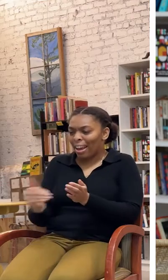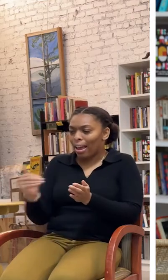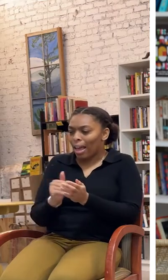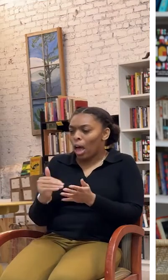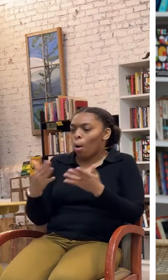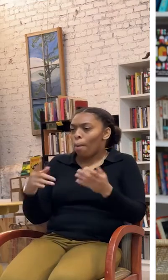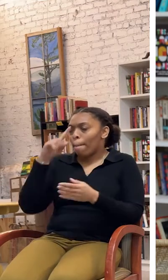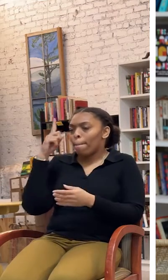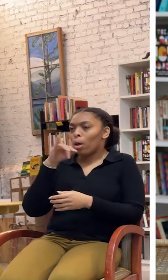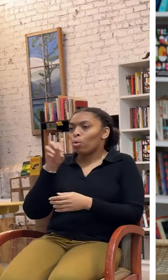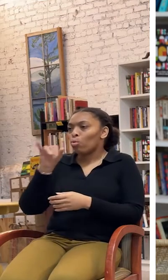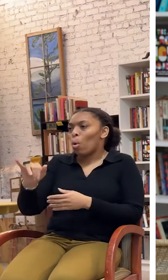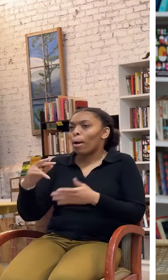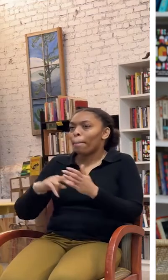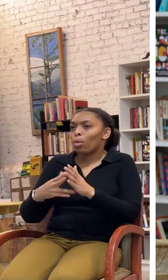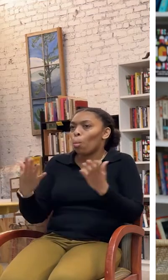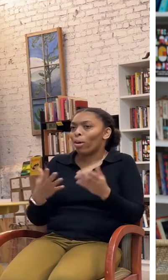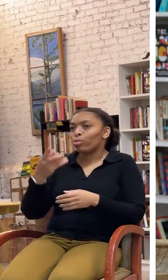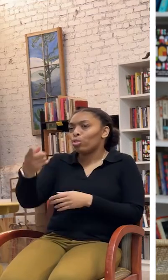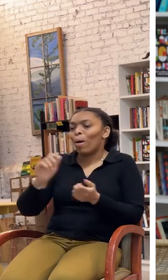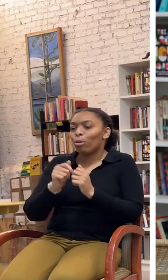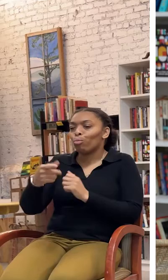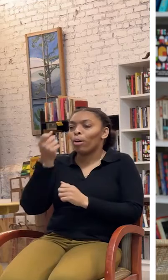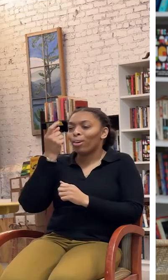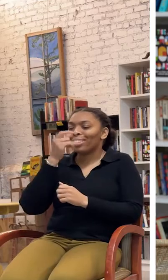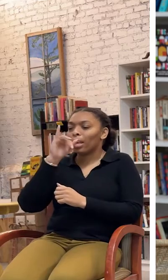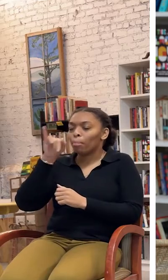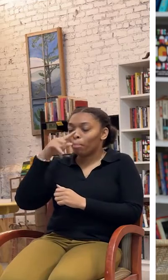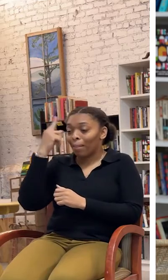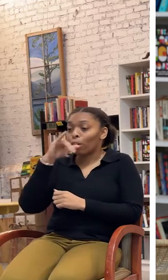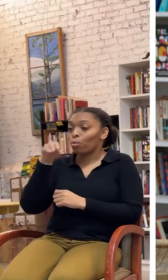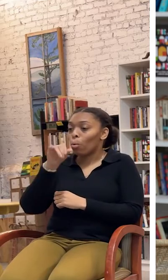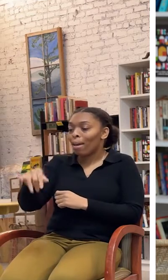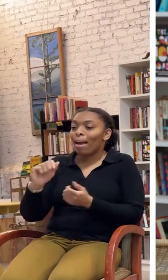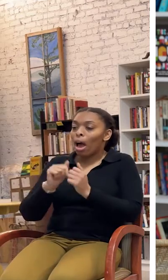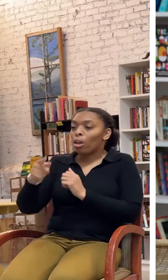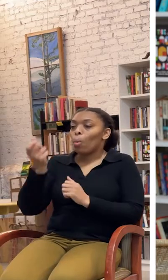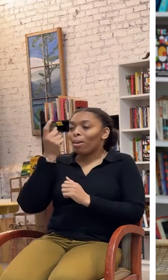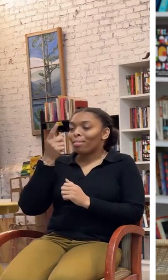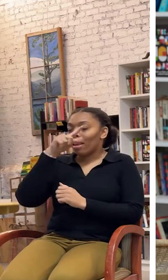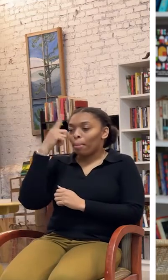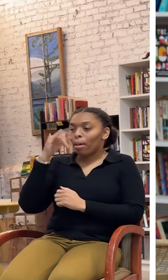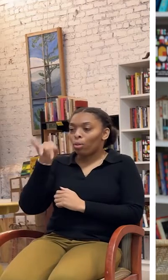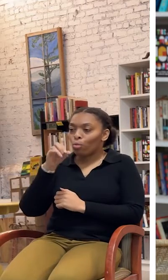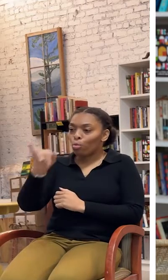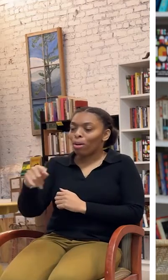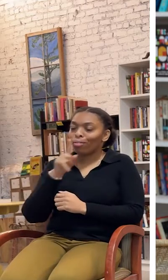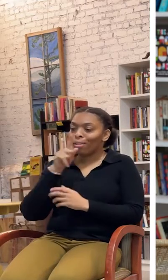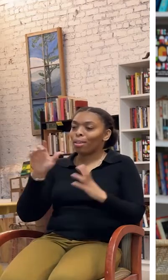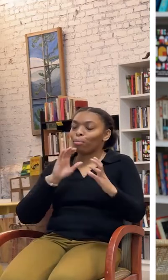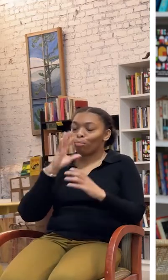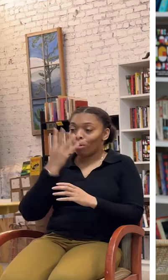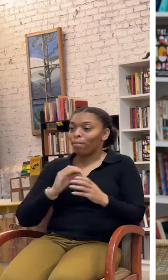to you? How do you understand that? How do you experience that? There's a really beautiful conversation in the book, and you and I